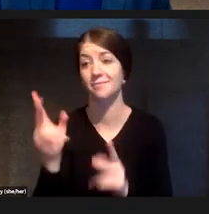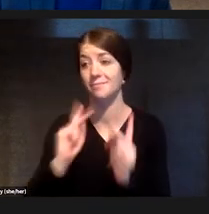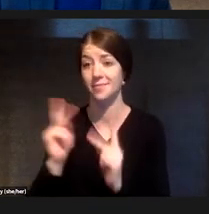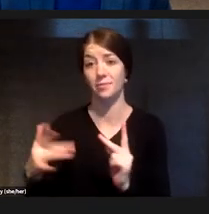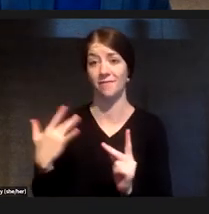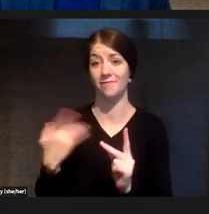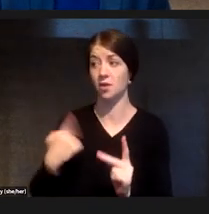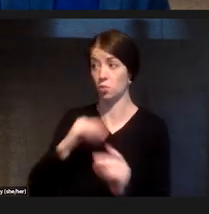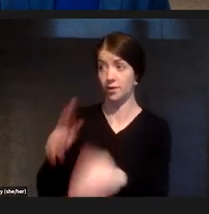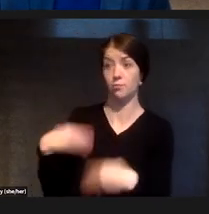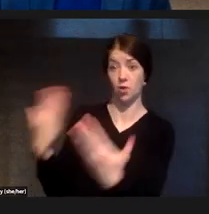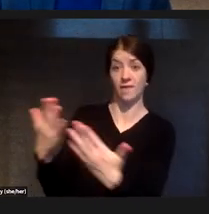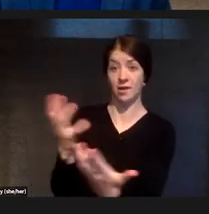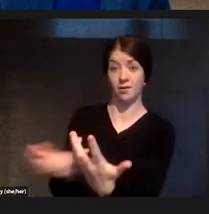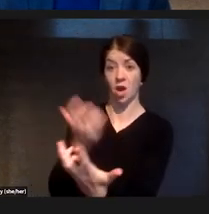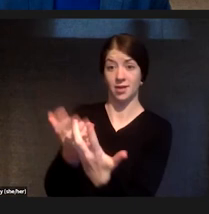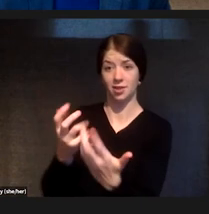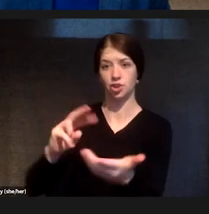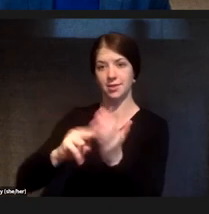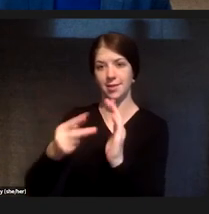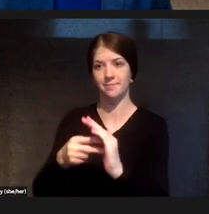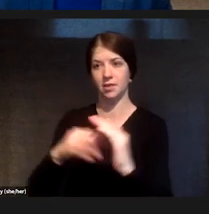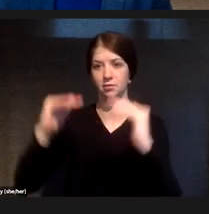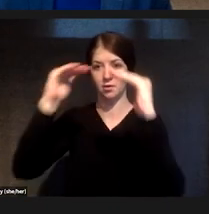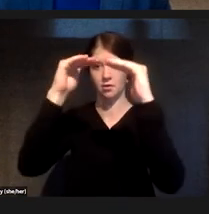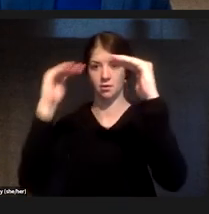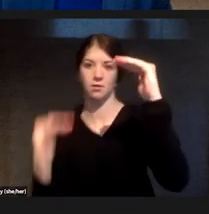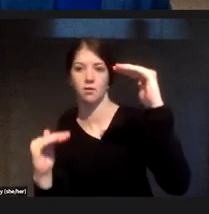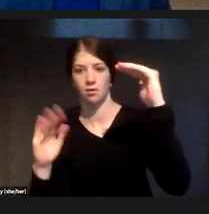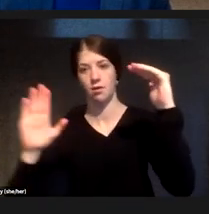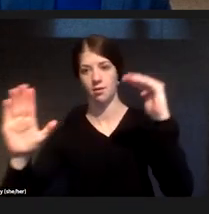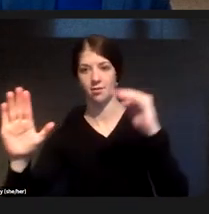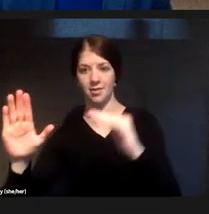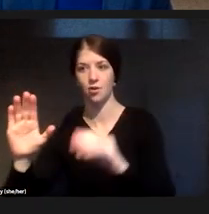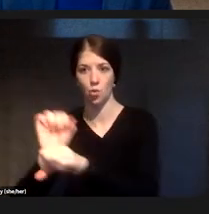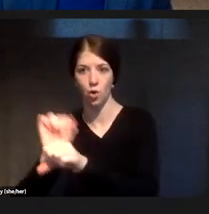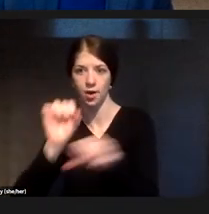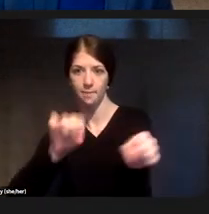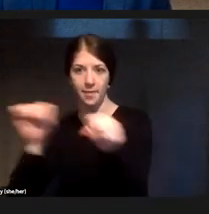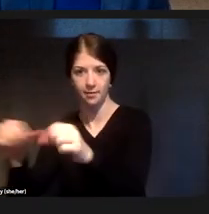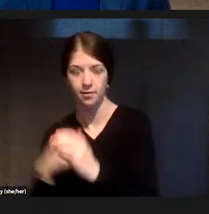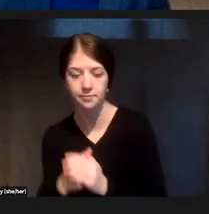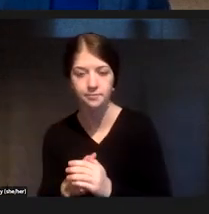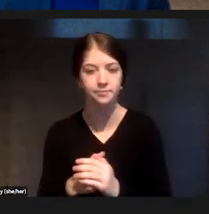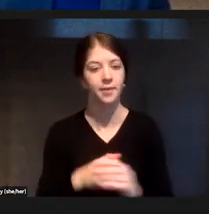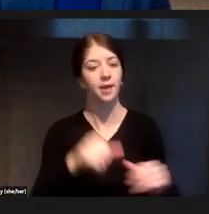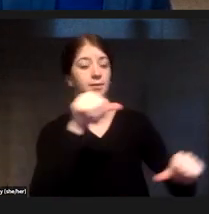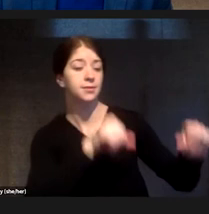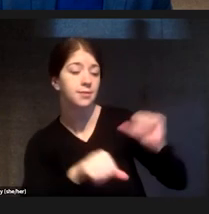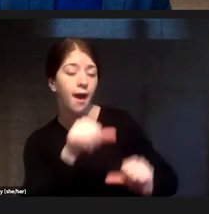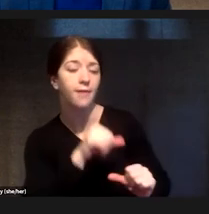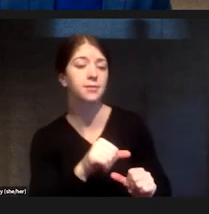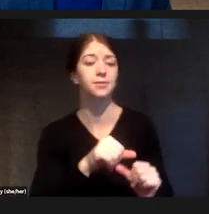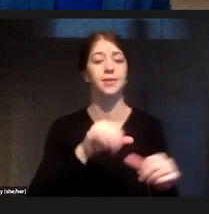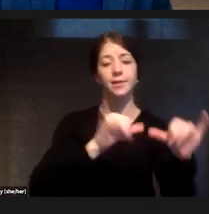are lowering the bar for these individuals in their work. And too often people then say, you know, science or engineering or